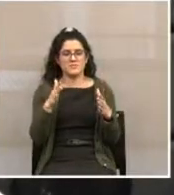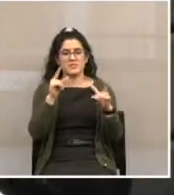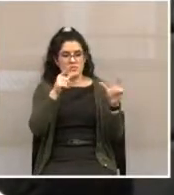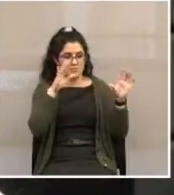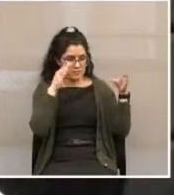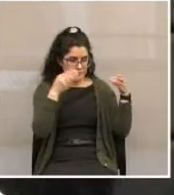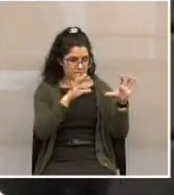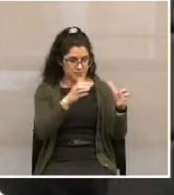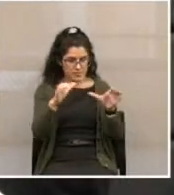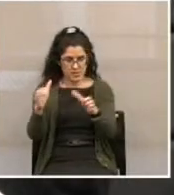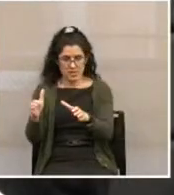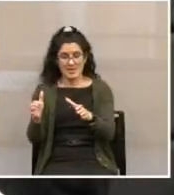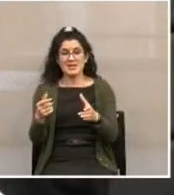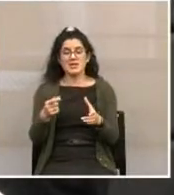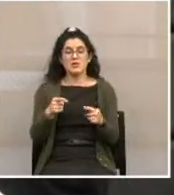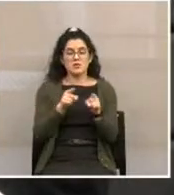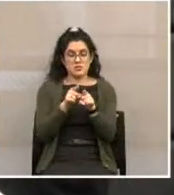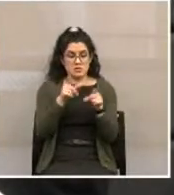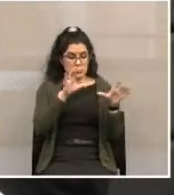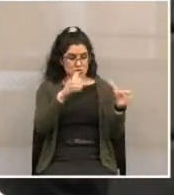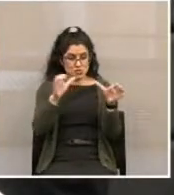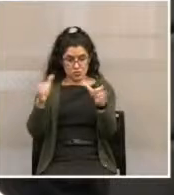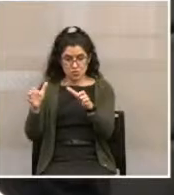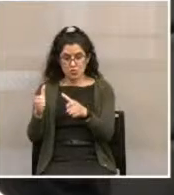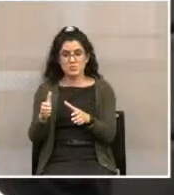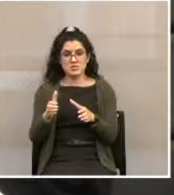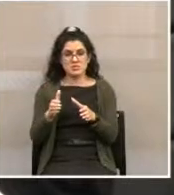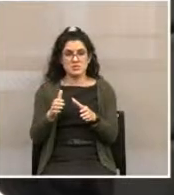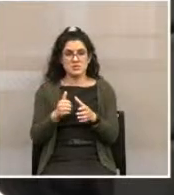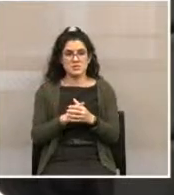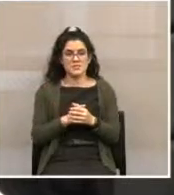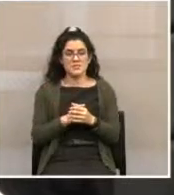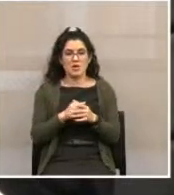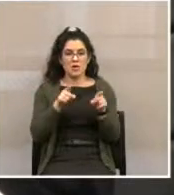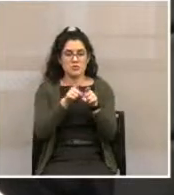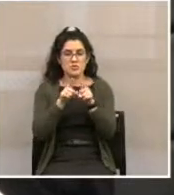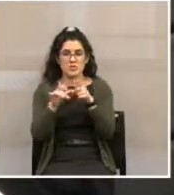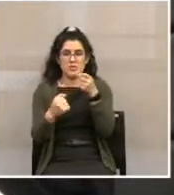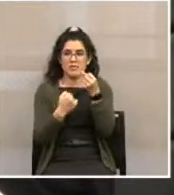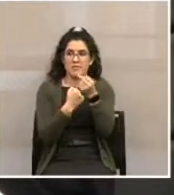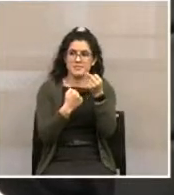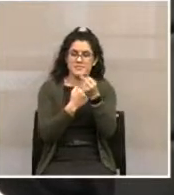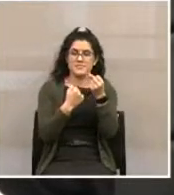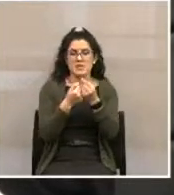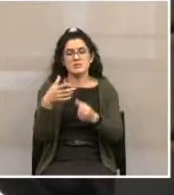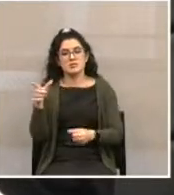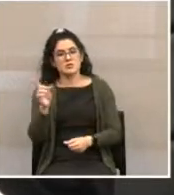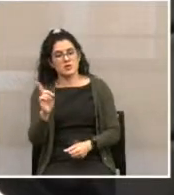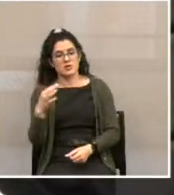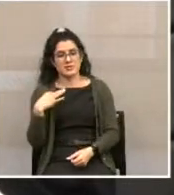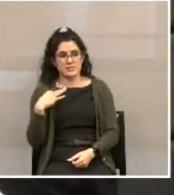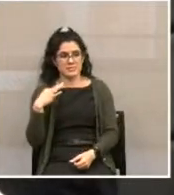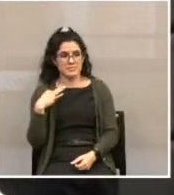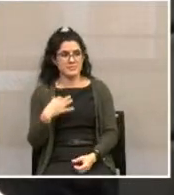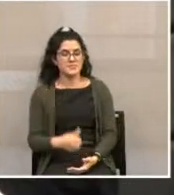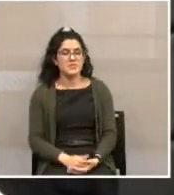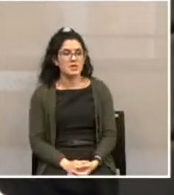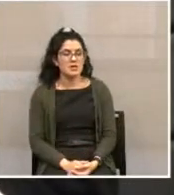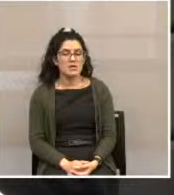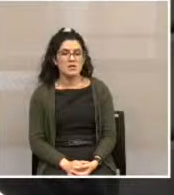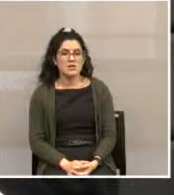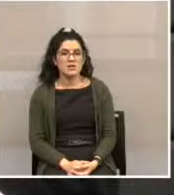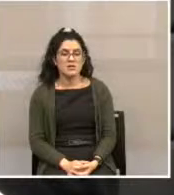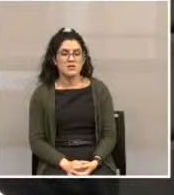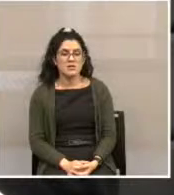time, these groups are inundated with notions of alleged alliances by Democratic candidates with leftist candidates, when in fact no